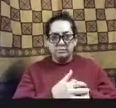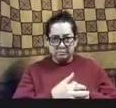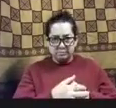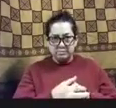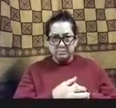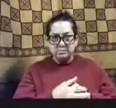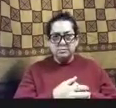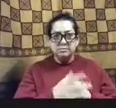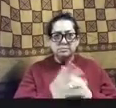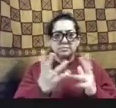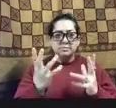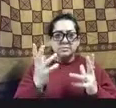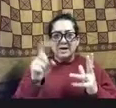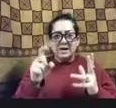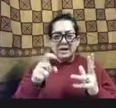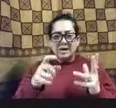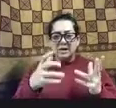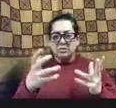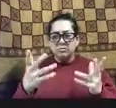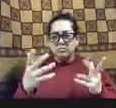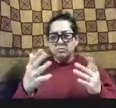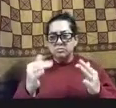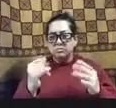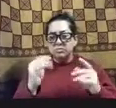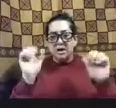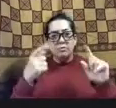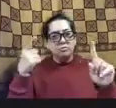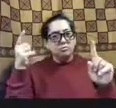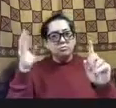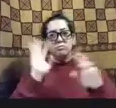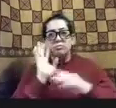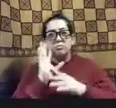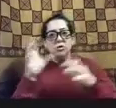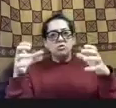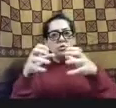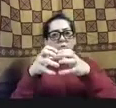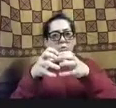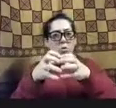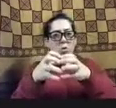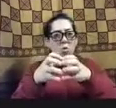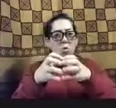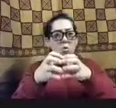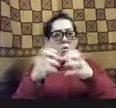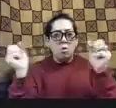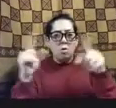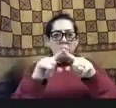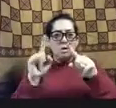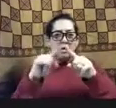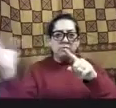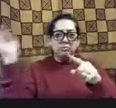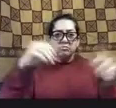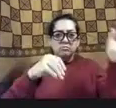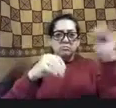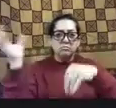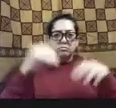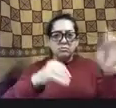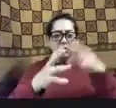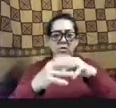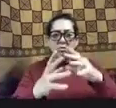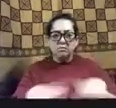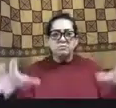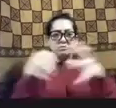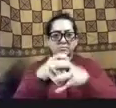know, is just the need to be able to speak to and contain, hold all the different values when we look